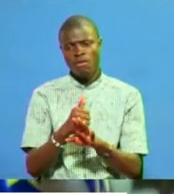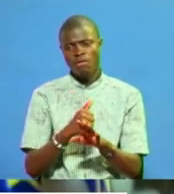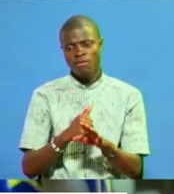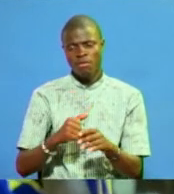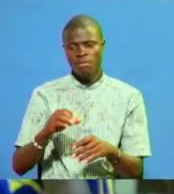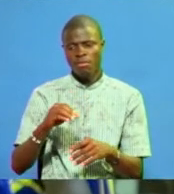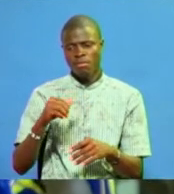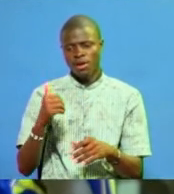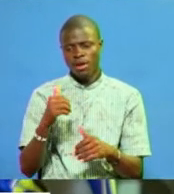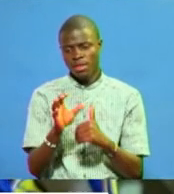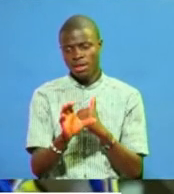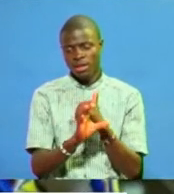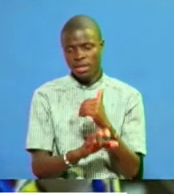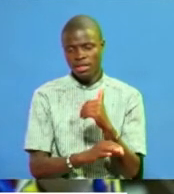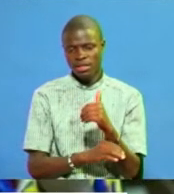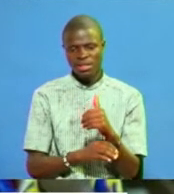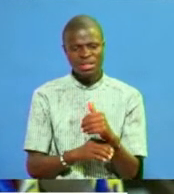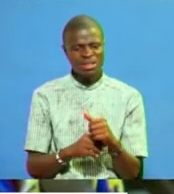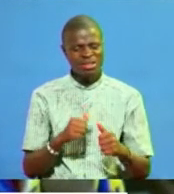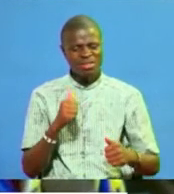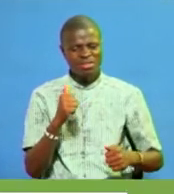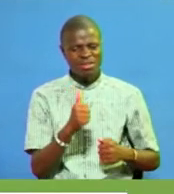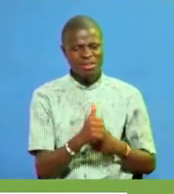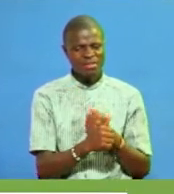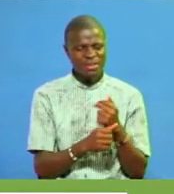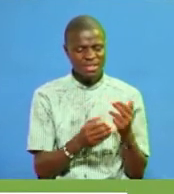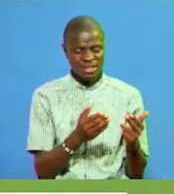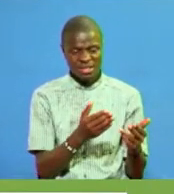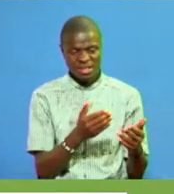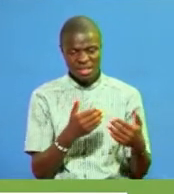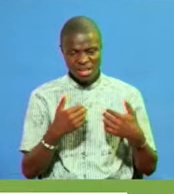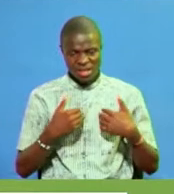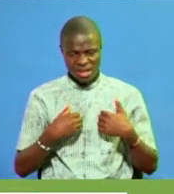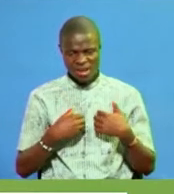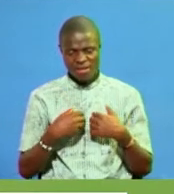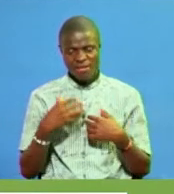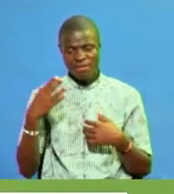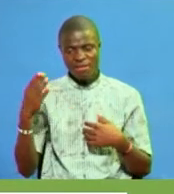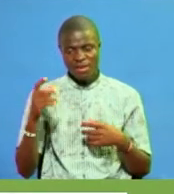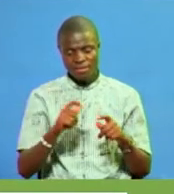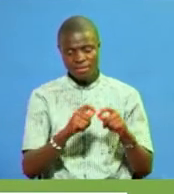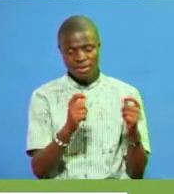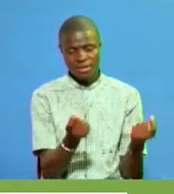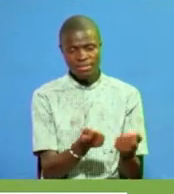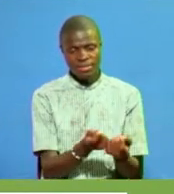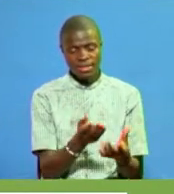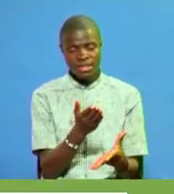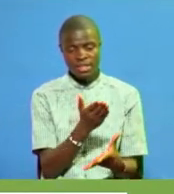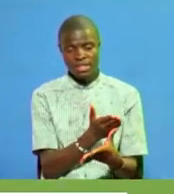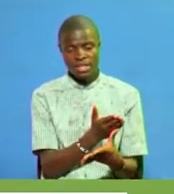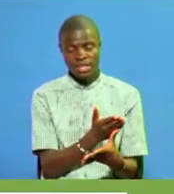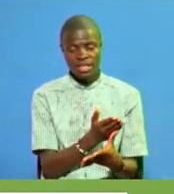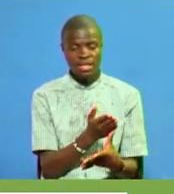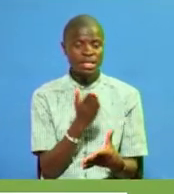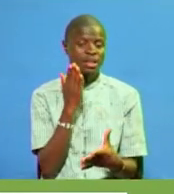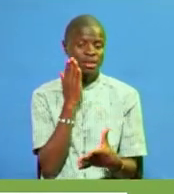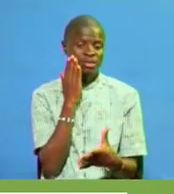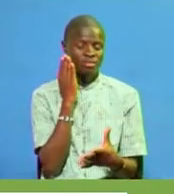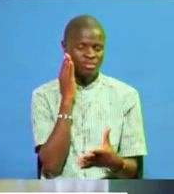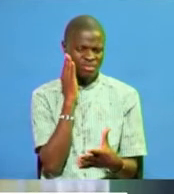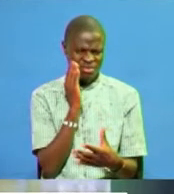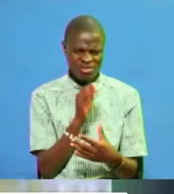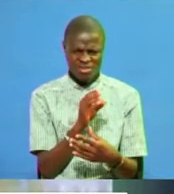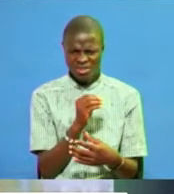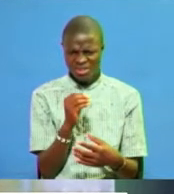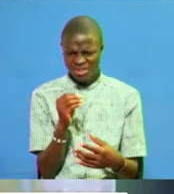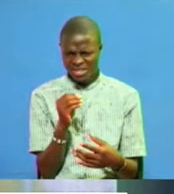Basketball Federation. The qualifiers have attracted 5 teams and will begin tomorrow Tuesday, stretching to February 19 at the